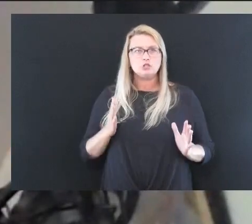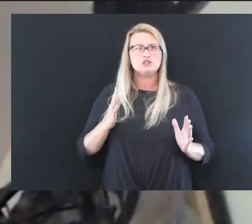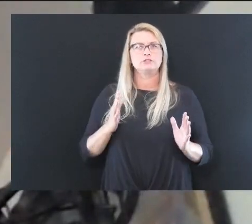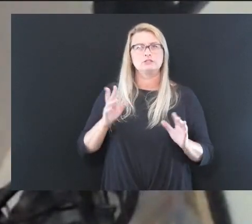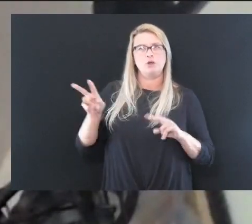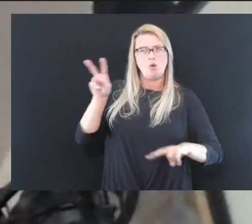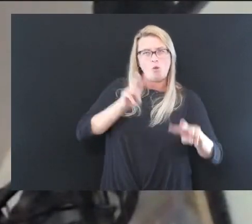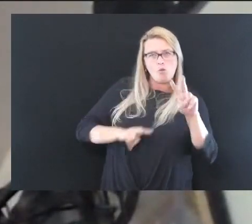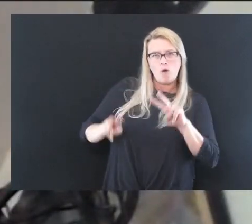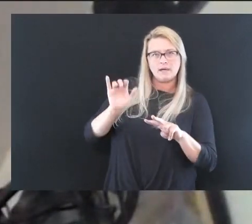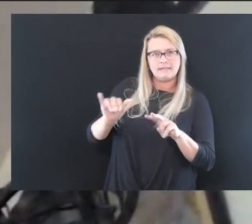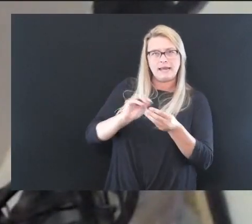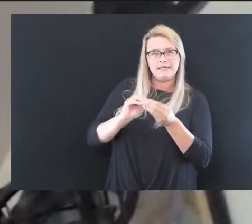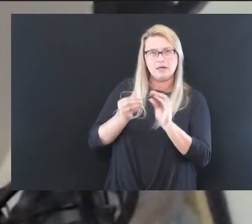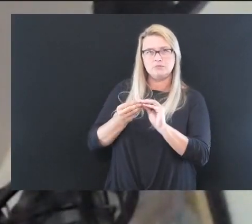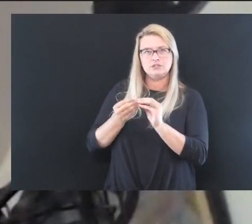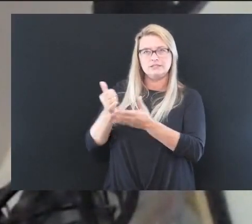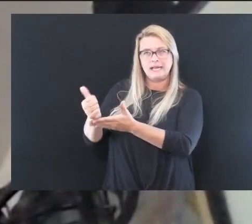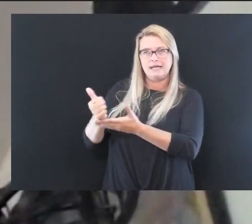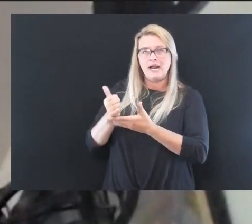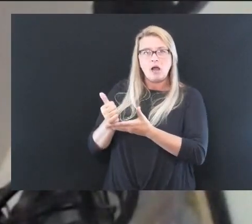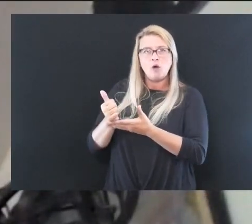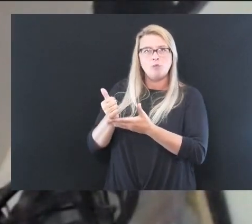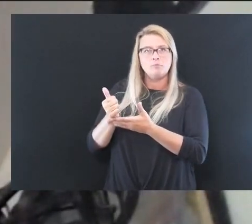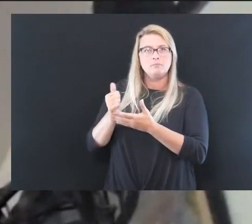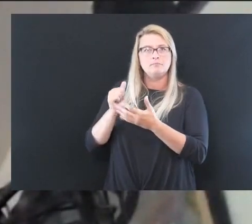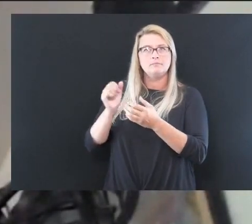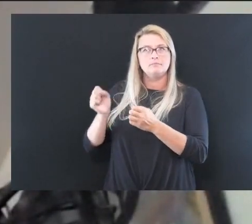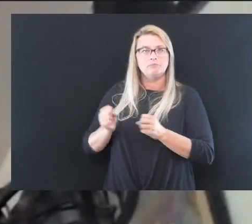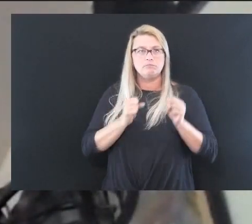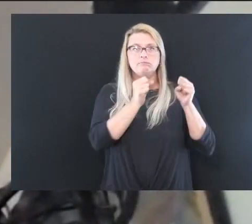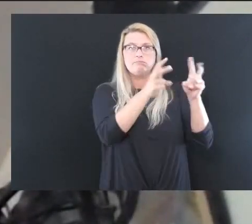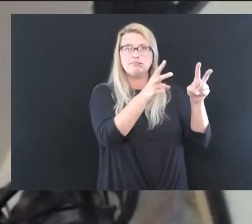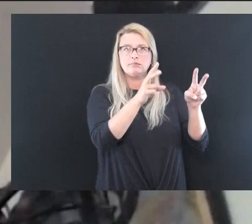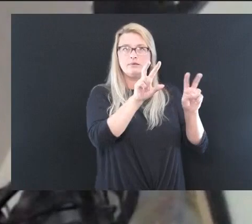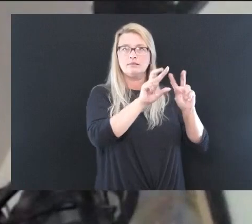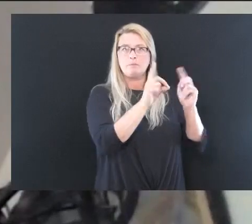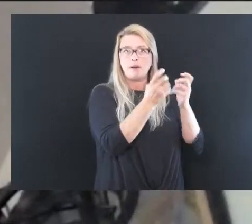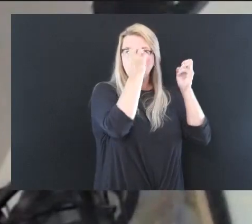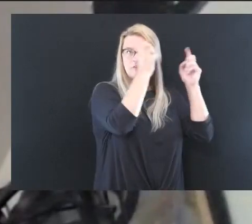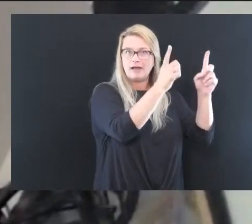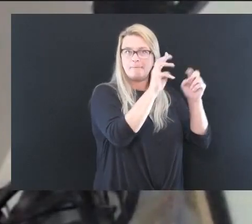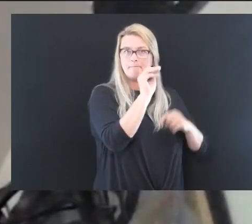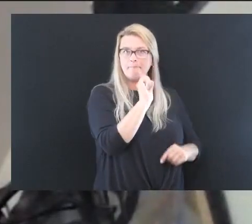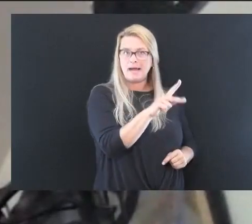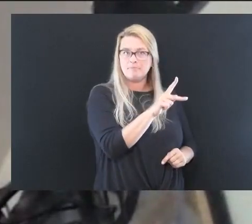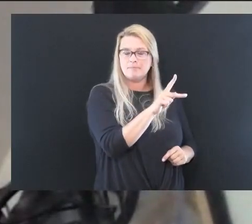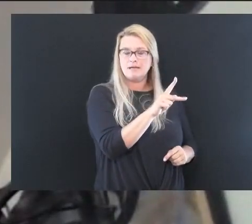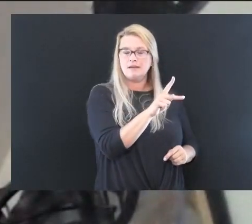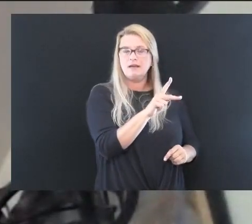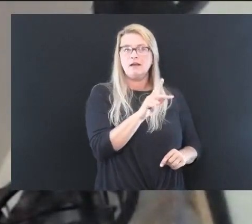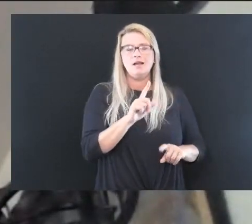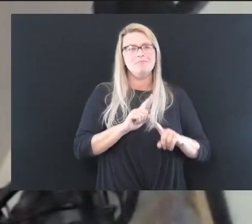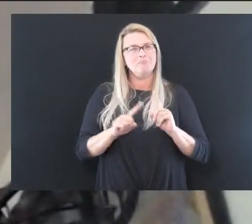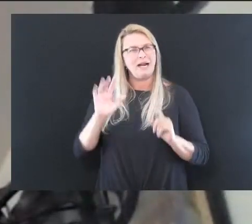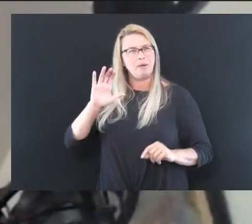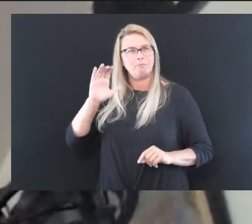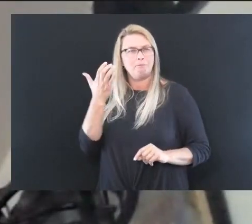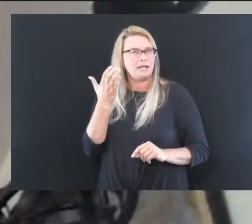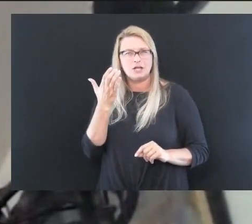help put together the Department of Education map ultimately, but it appears that we just